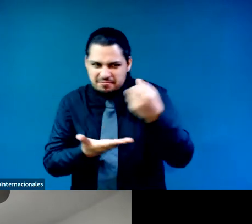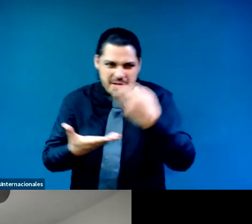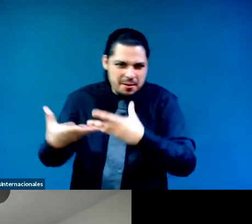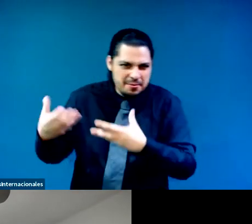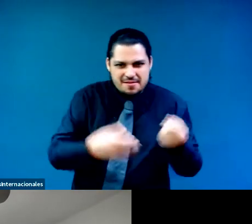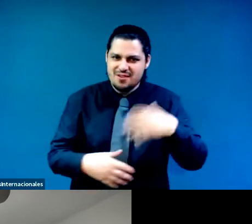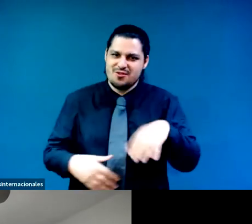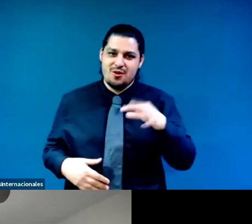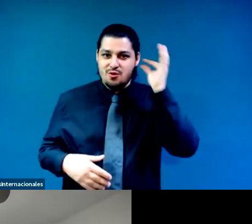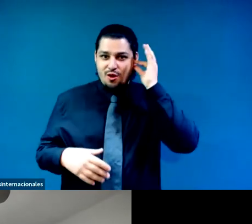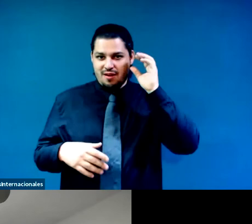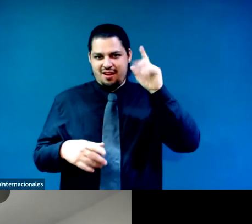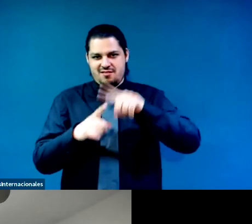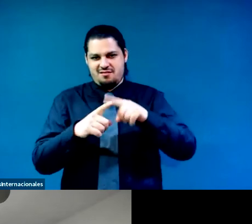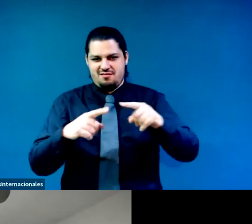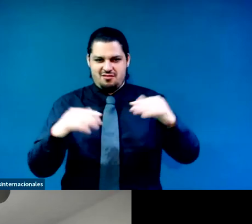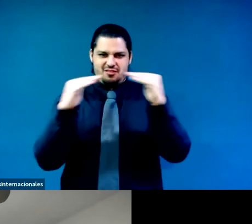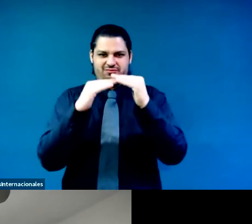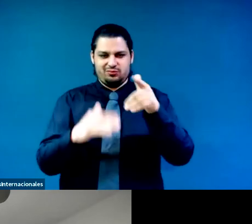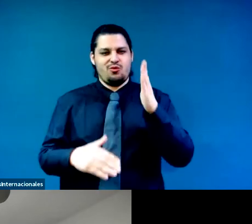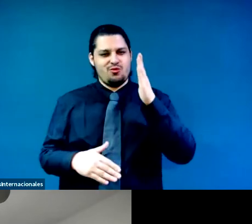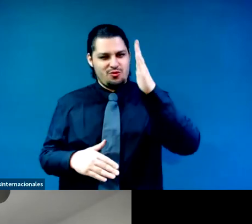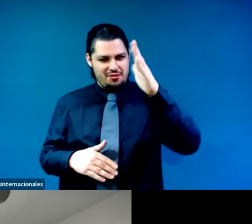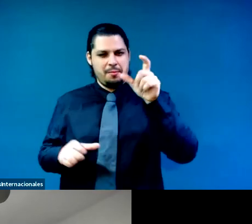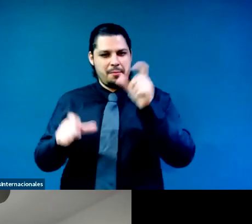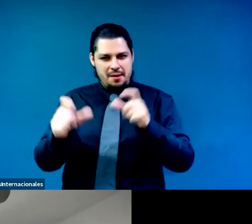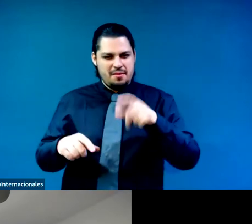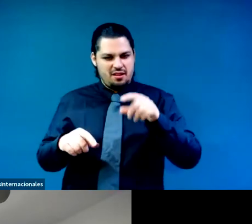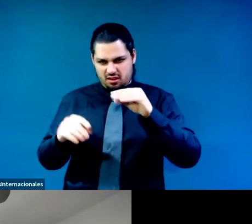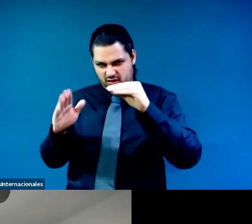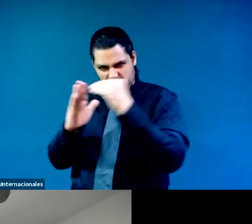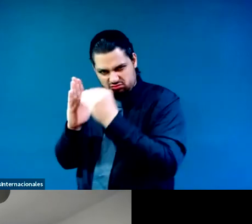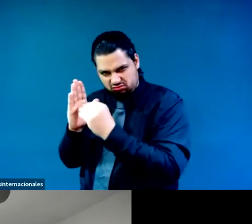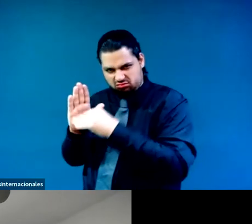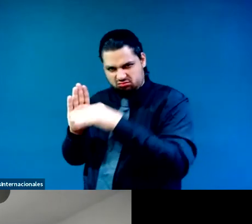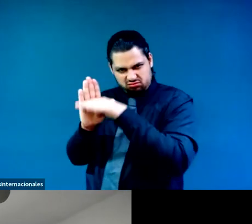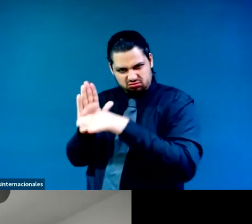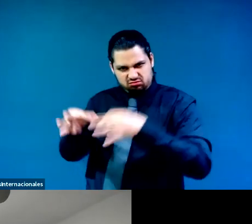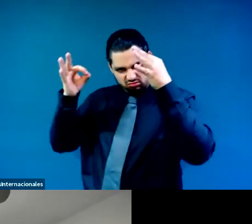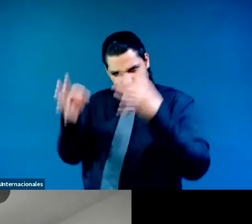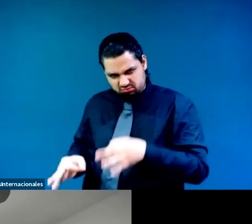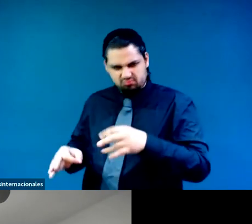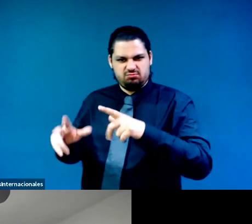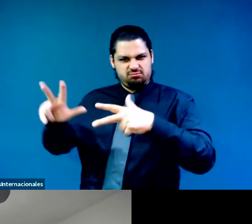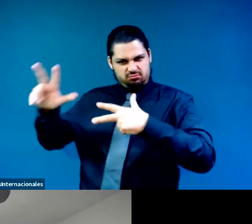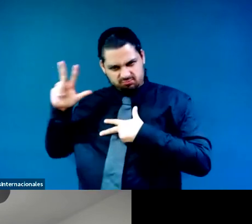important milestone in the journey of the Action Coalitions here at the Mexico City